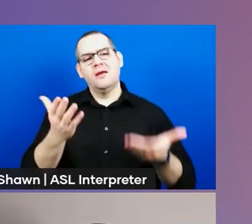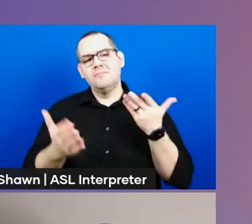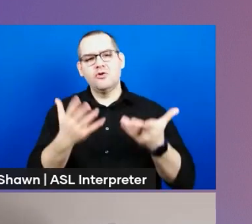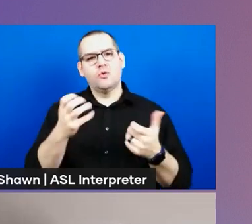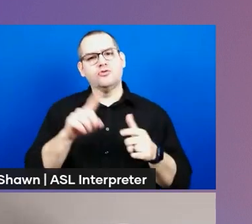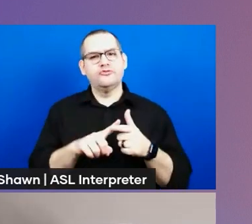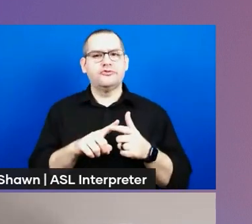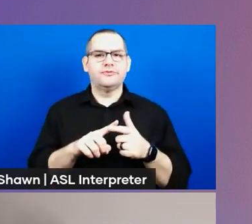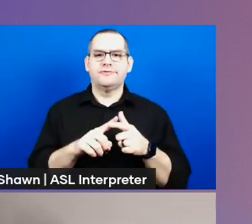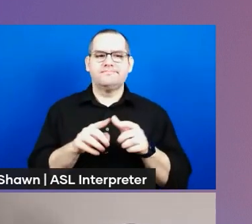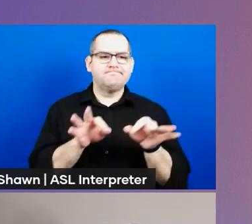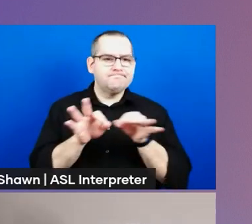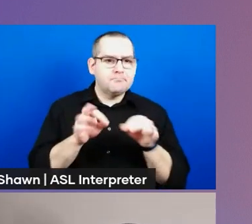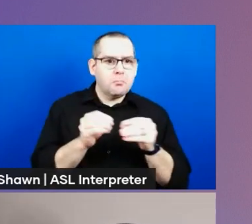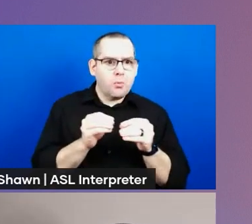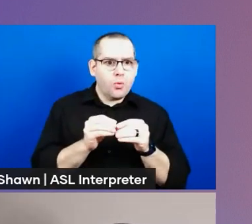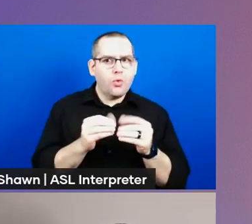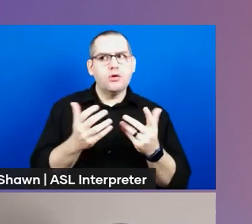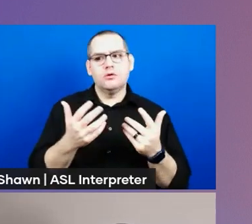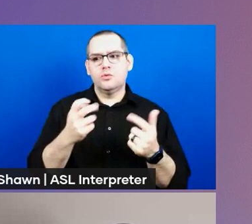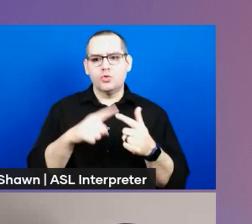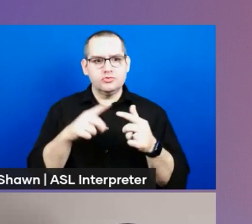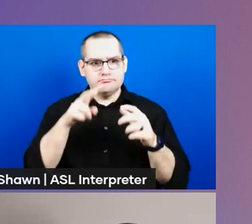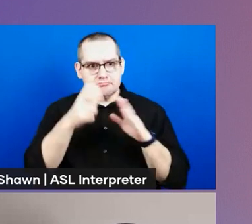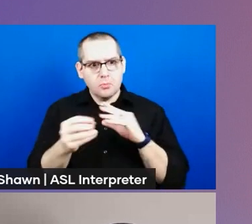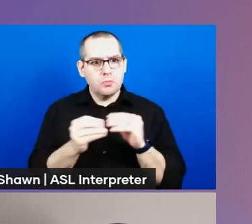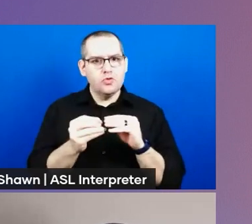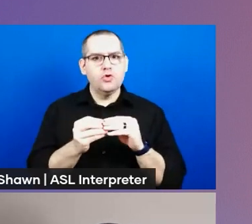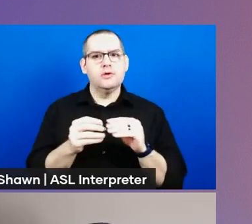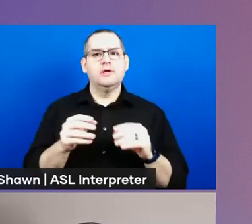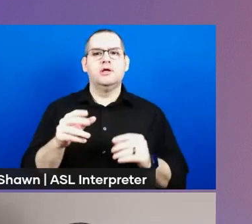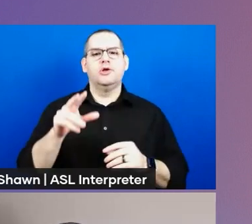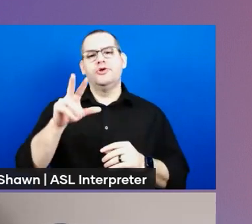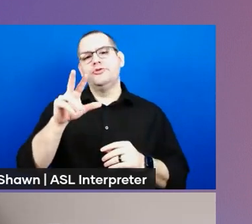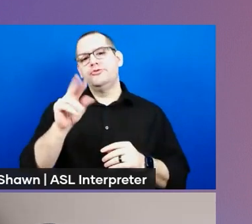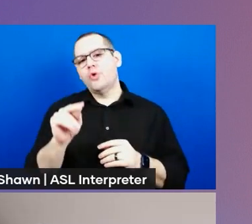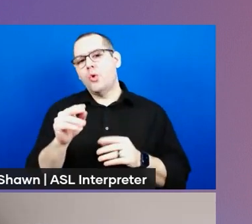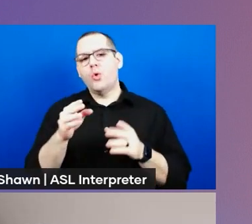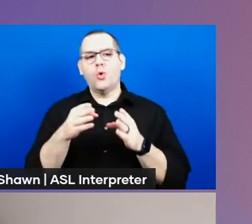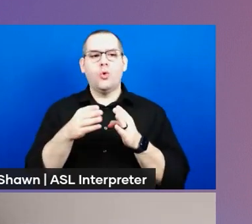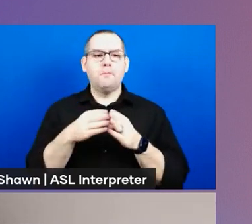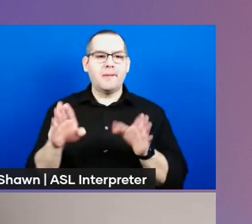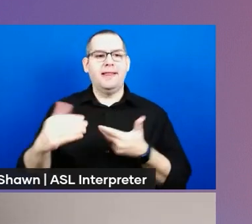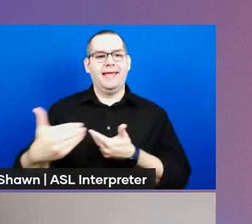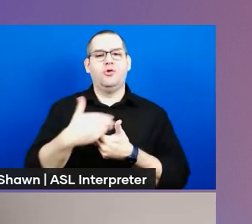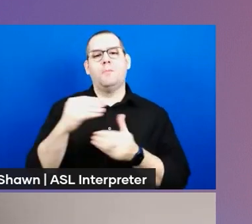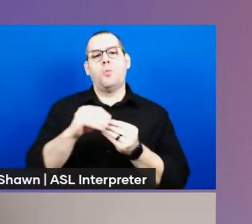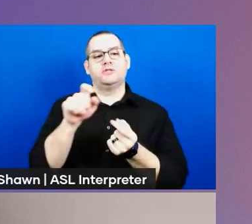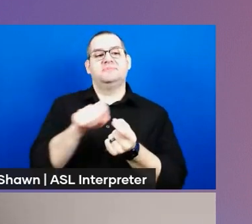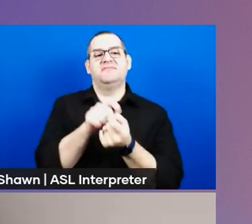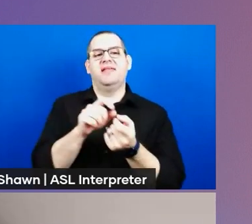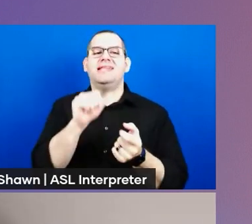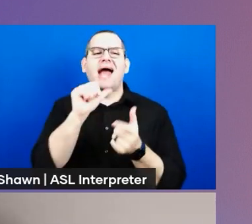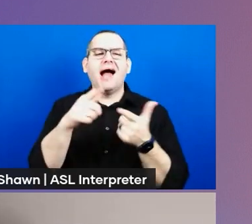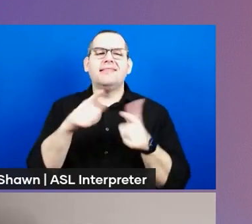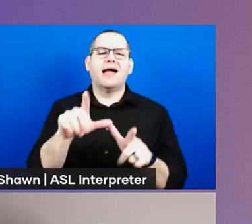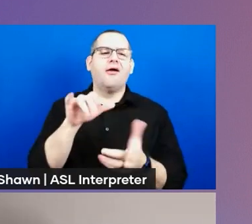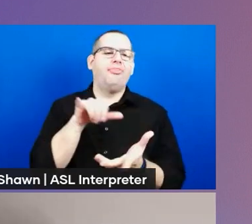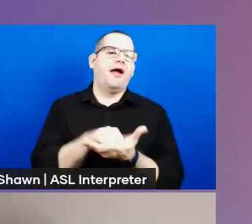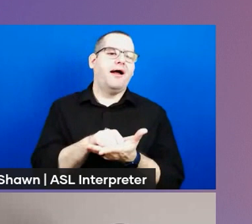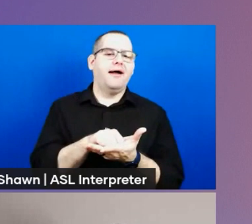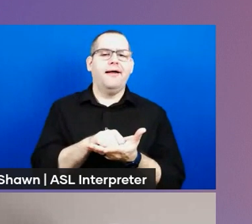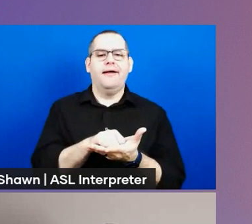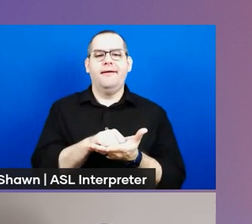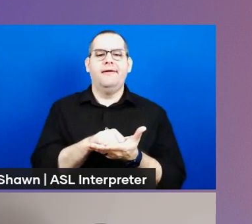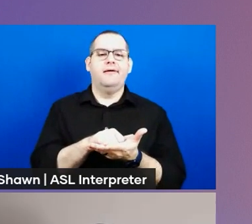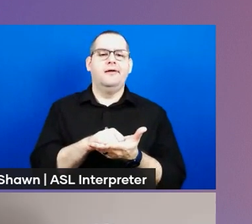bit further. You want to dive into like, what do these mean? It's like, oh, no public ingresses. Okay, more specifically, we're not going to allow that that